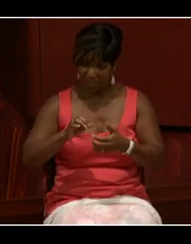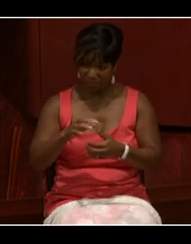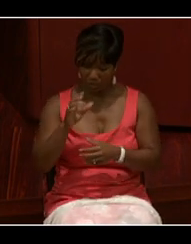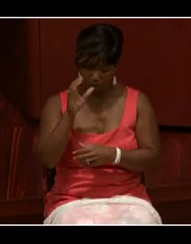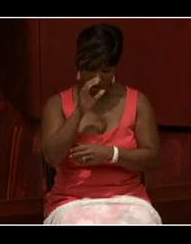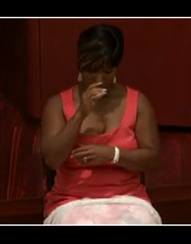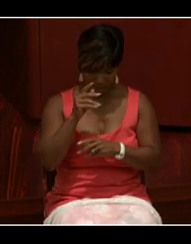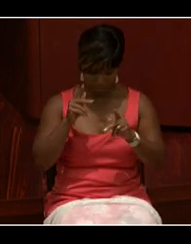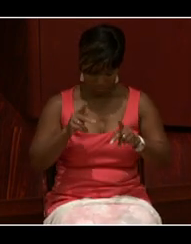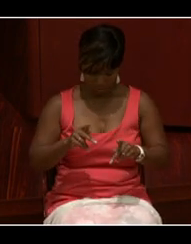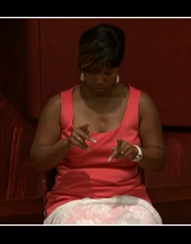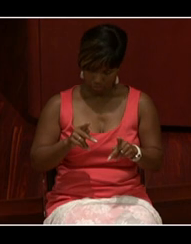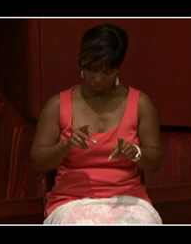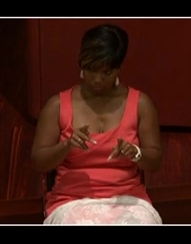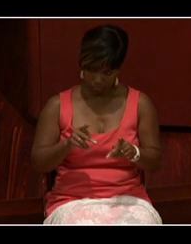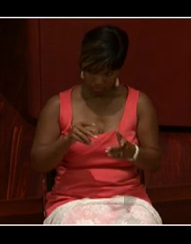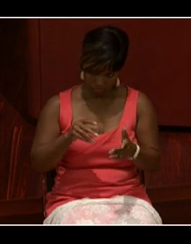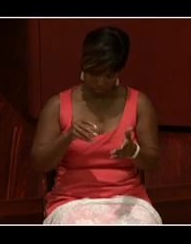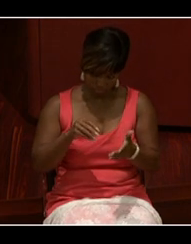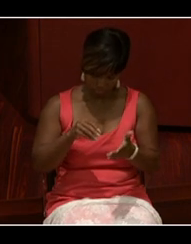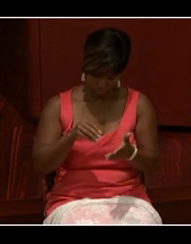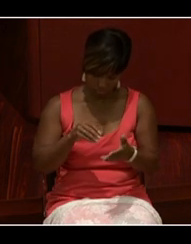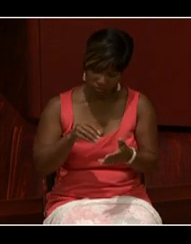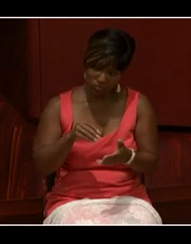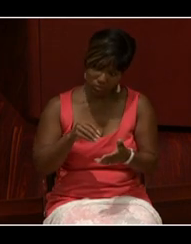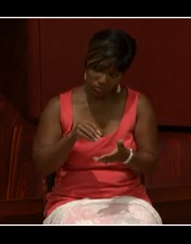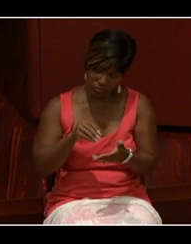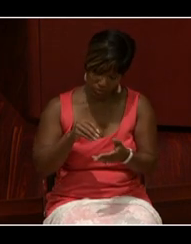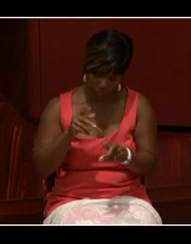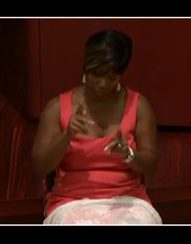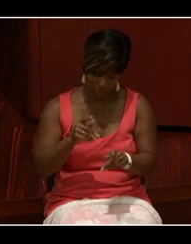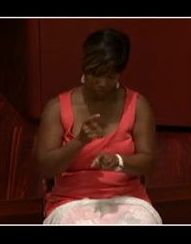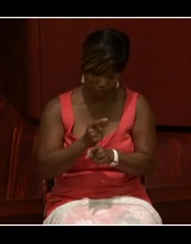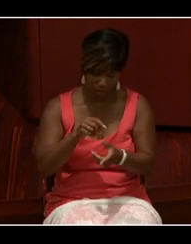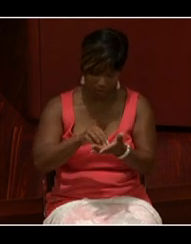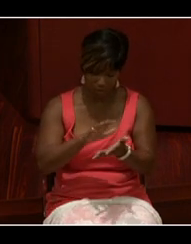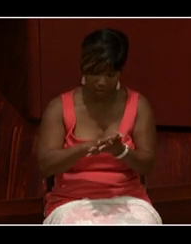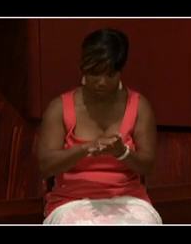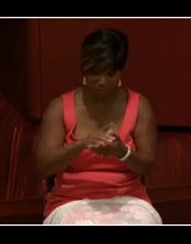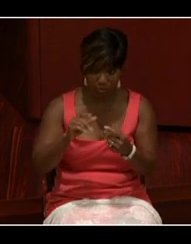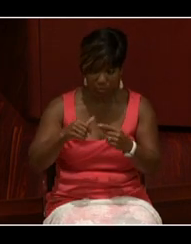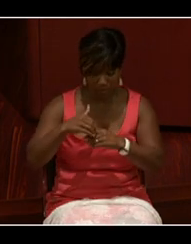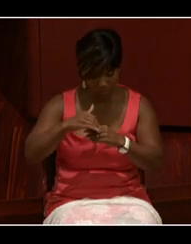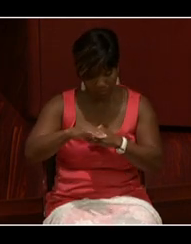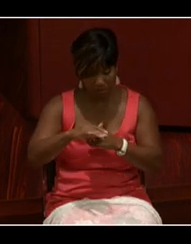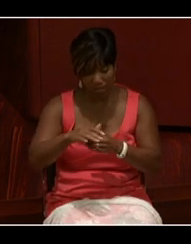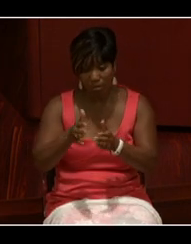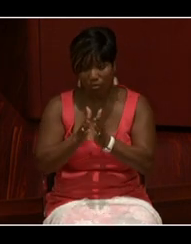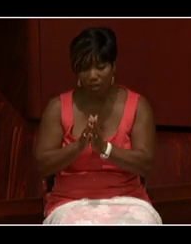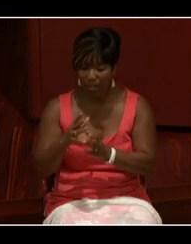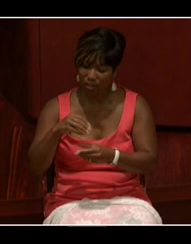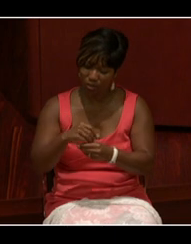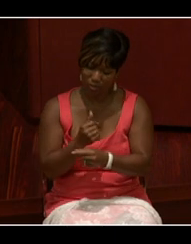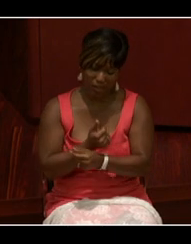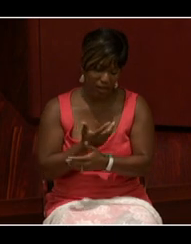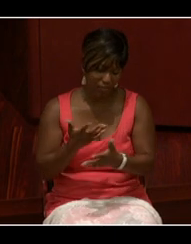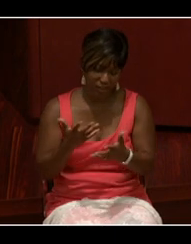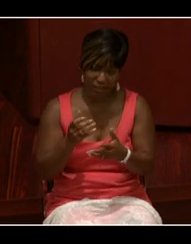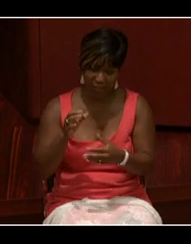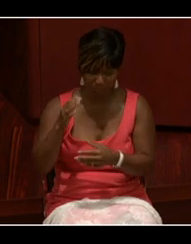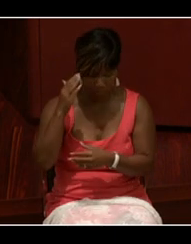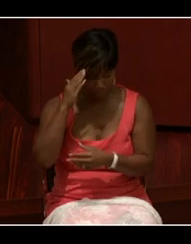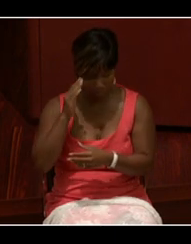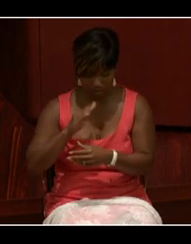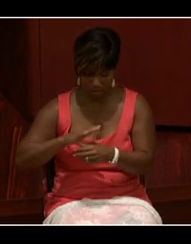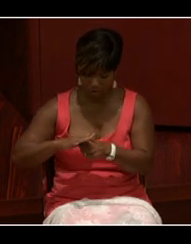at the record for the right person. So whenever you submit a request, always include as much as you can. If you know the